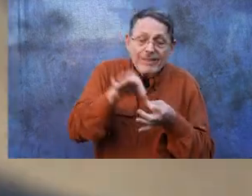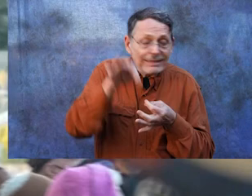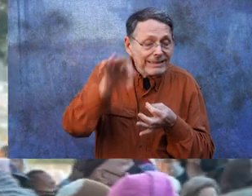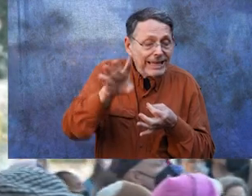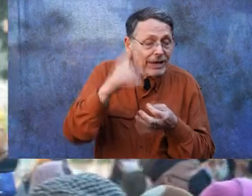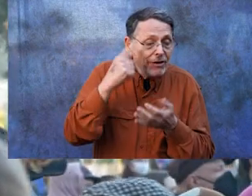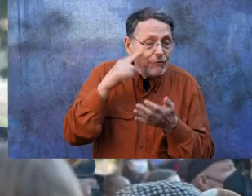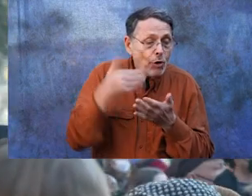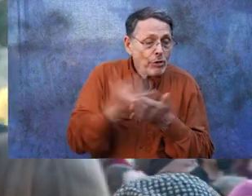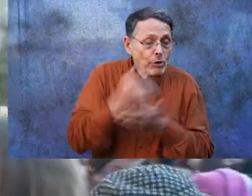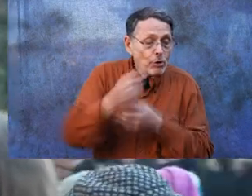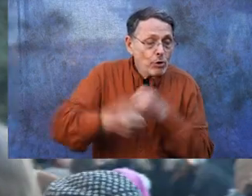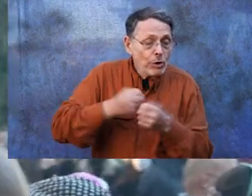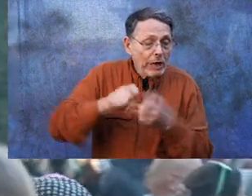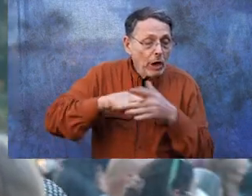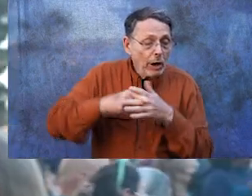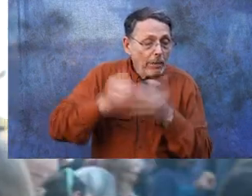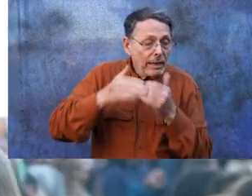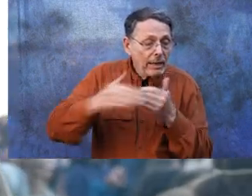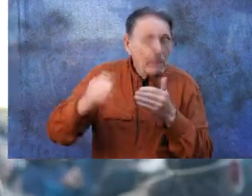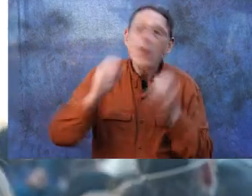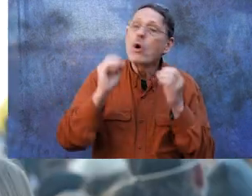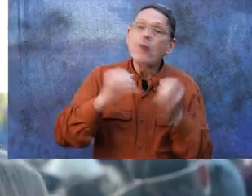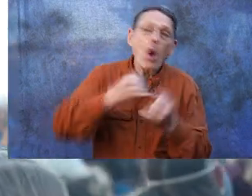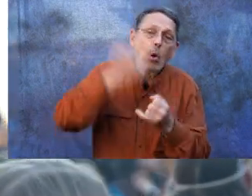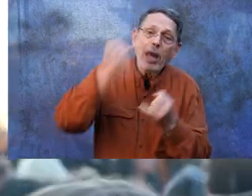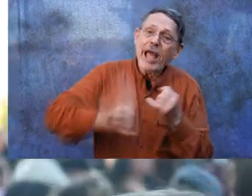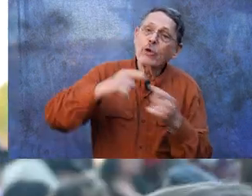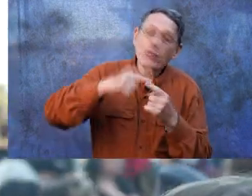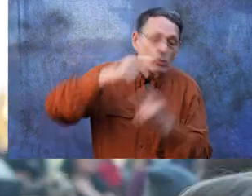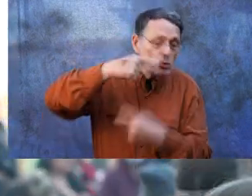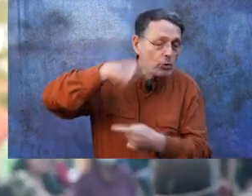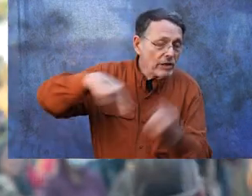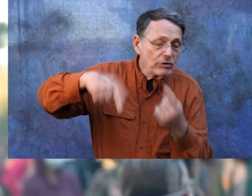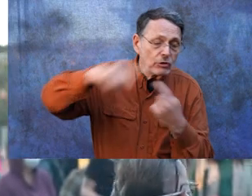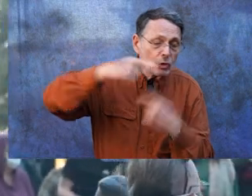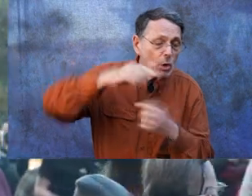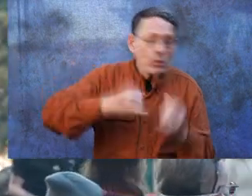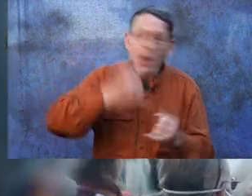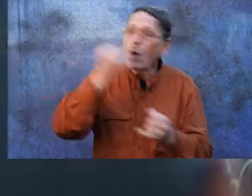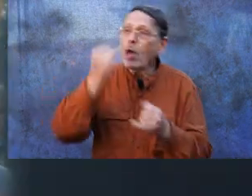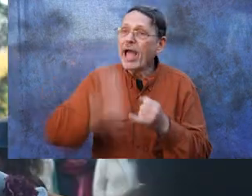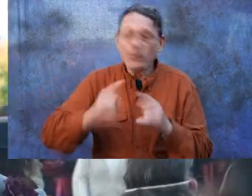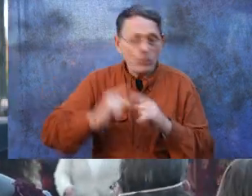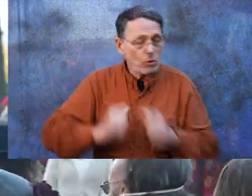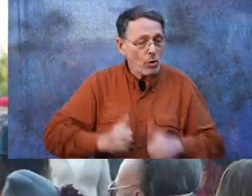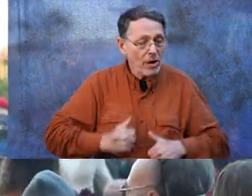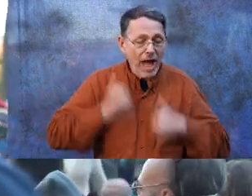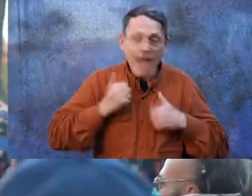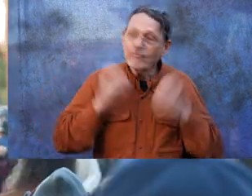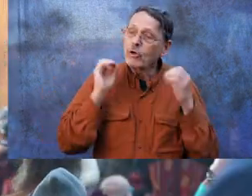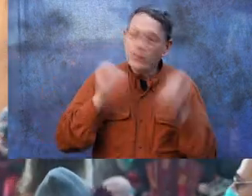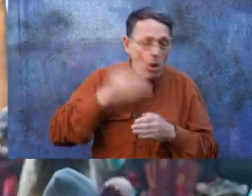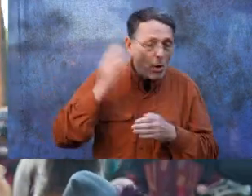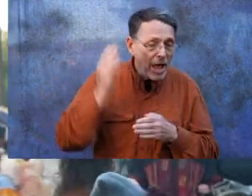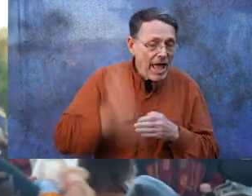that now begins. There is no end to the circle, no end. There is no end to